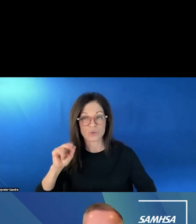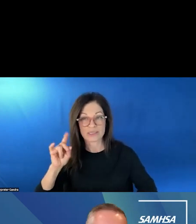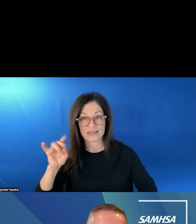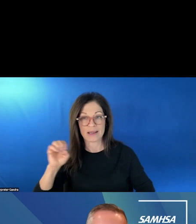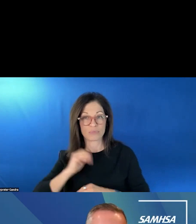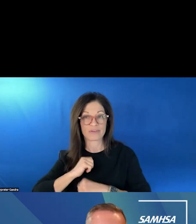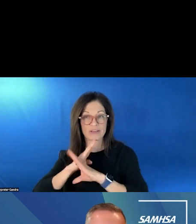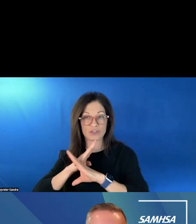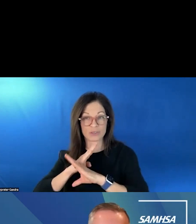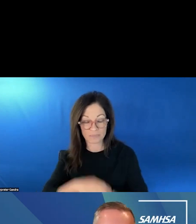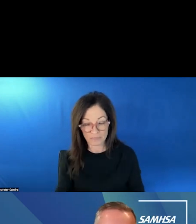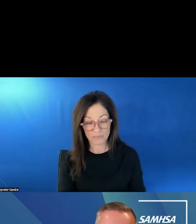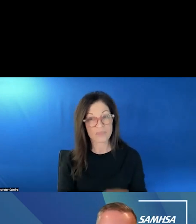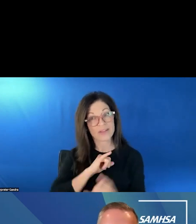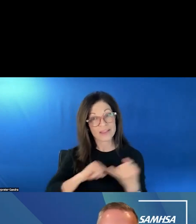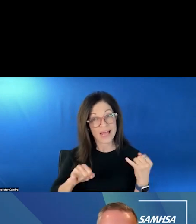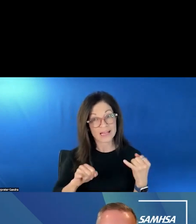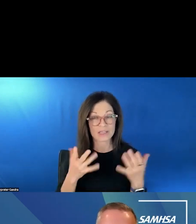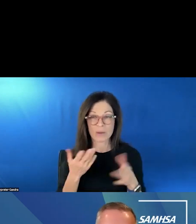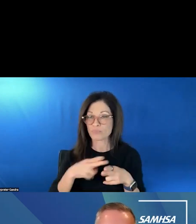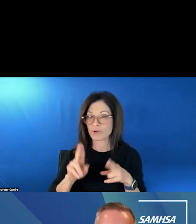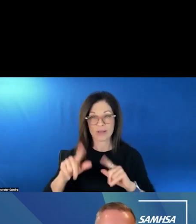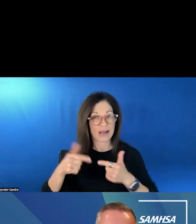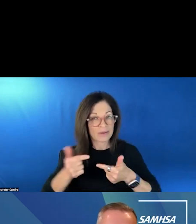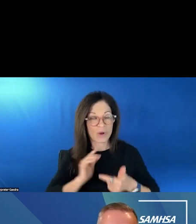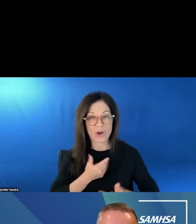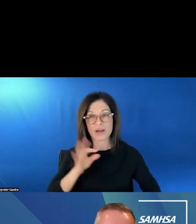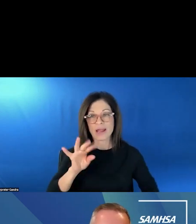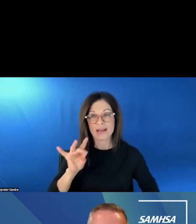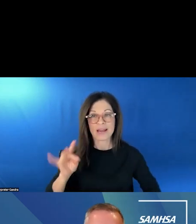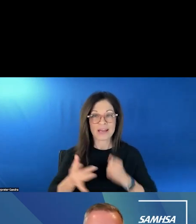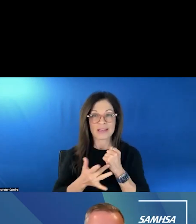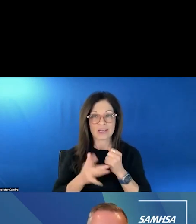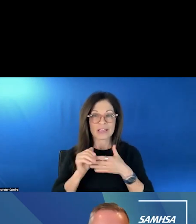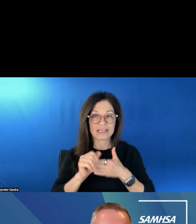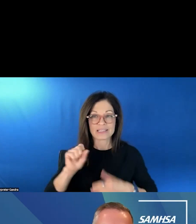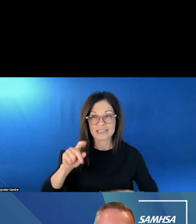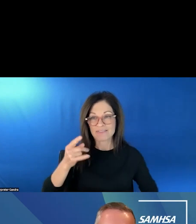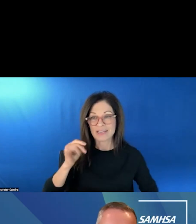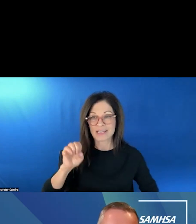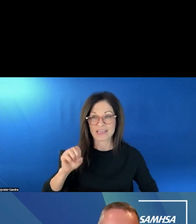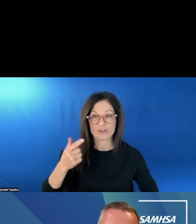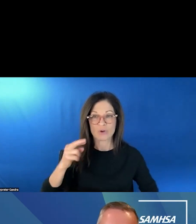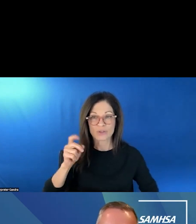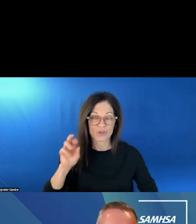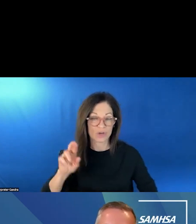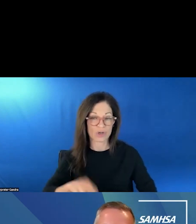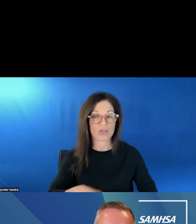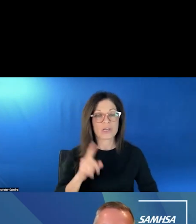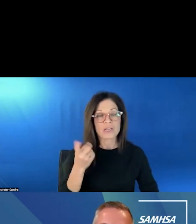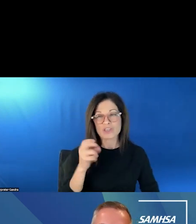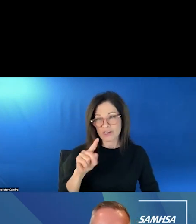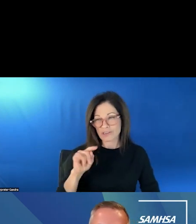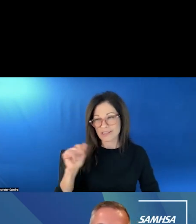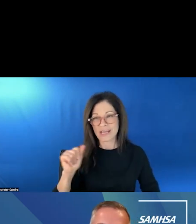prevention. And then lastly, I'm just going to briefly hand it off to our 988 Technology Lead, Stephanie Grosser. Dr. Teodol did mention